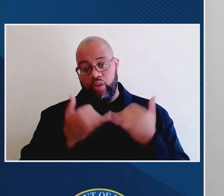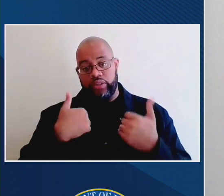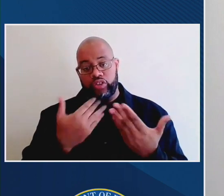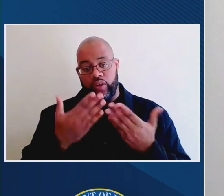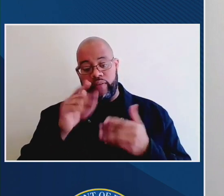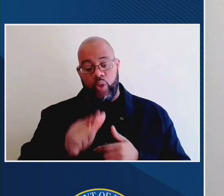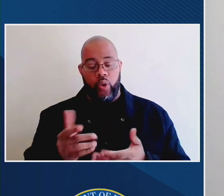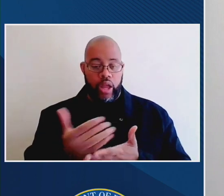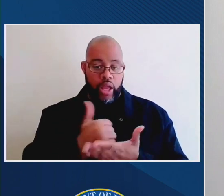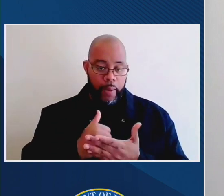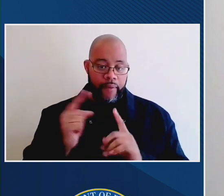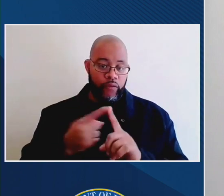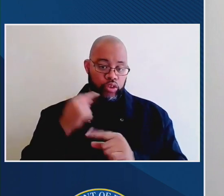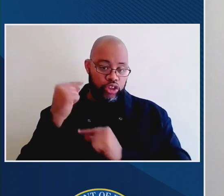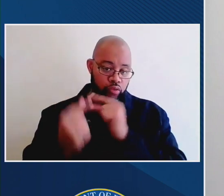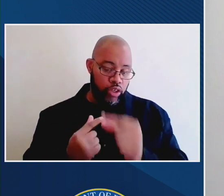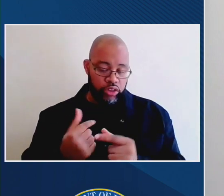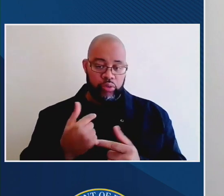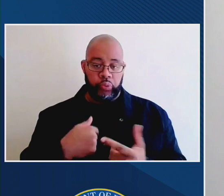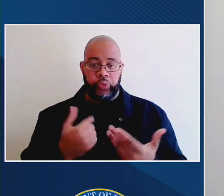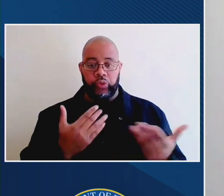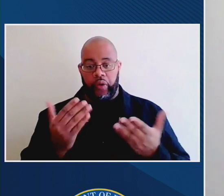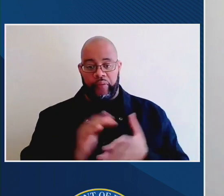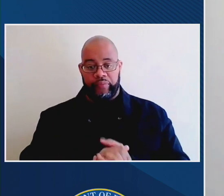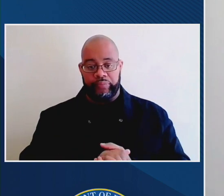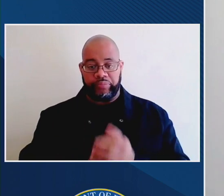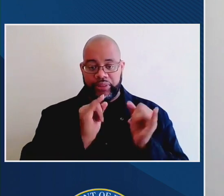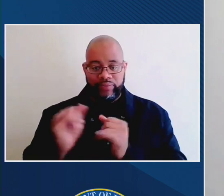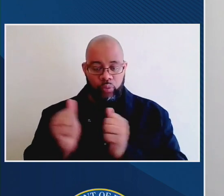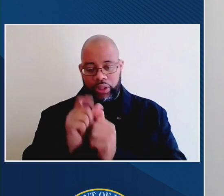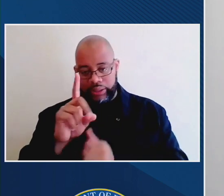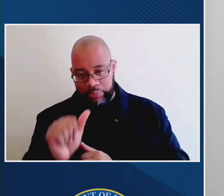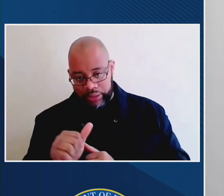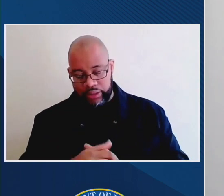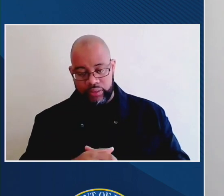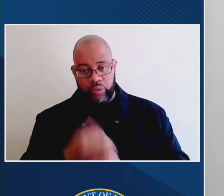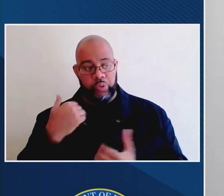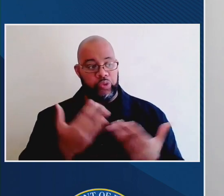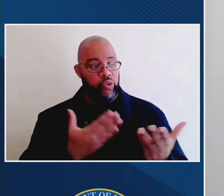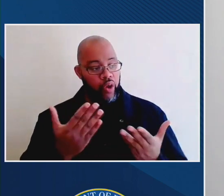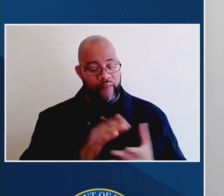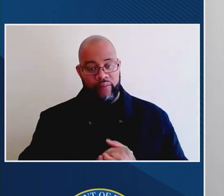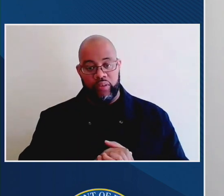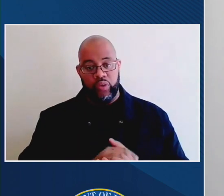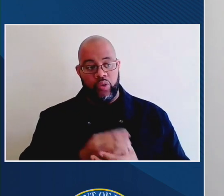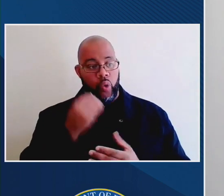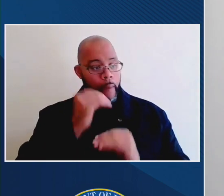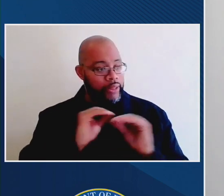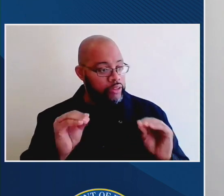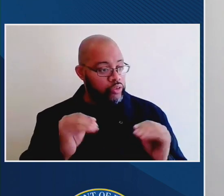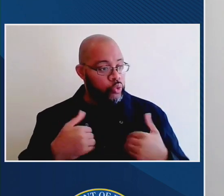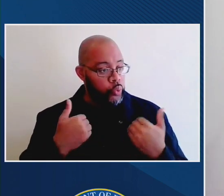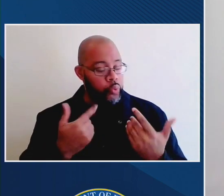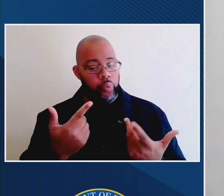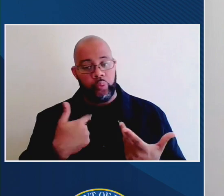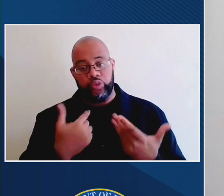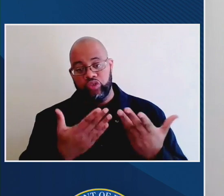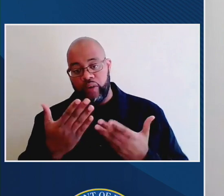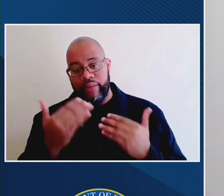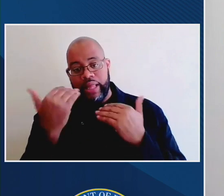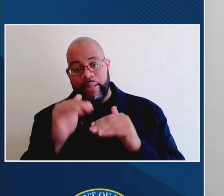the first generation. We serve individuals with disabilities. We serve homeless youth. We serve limited